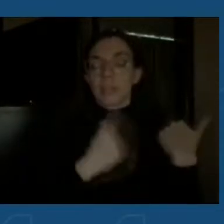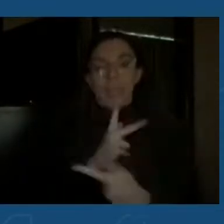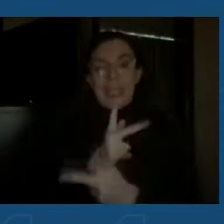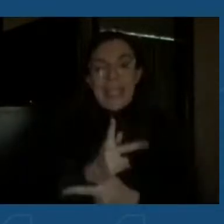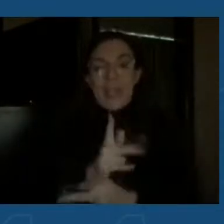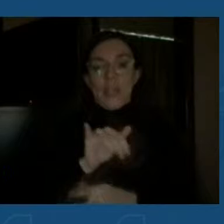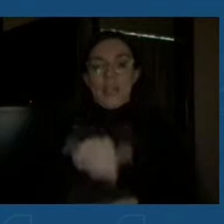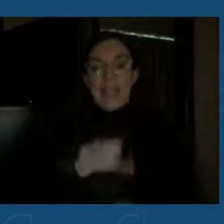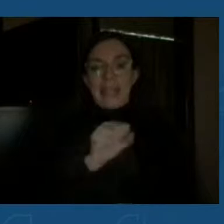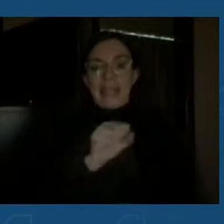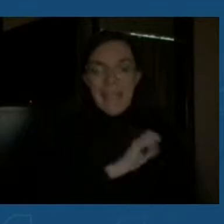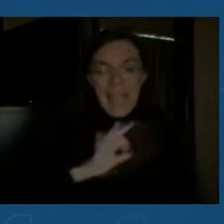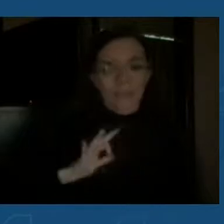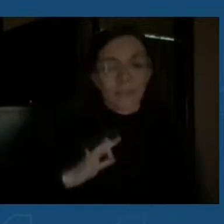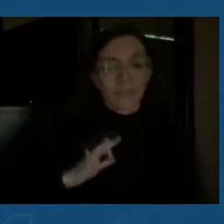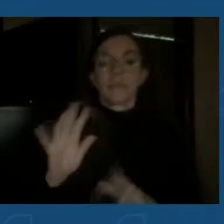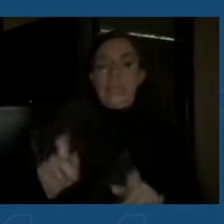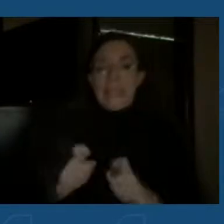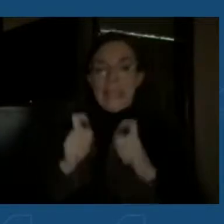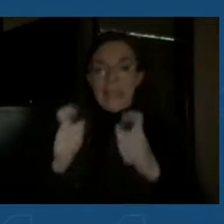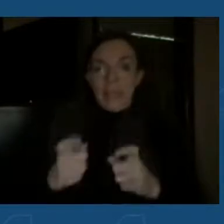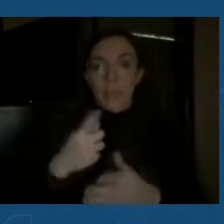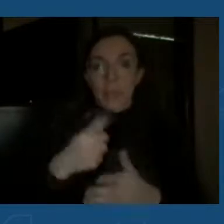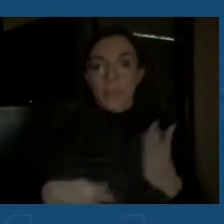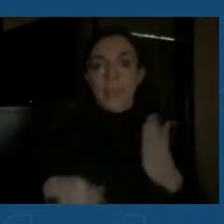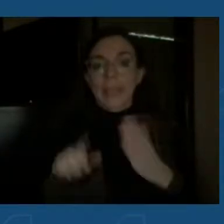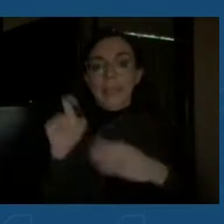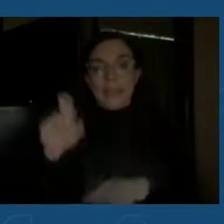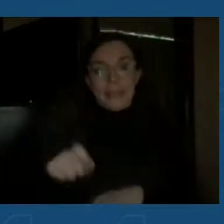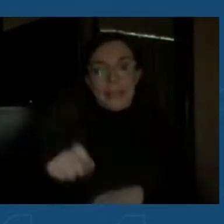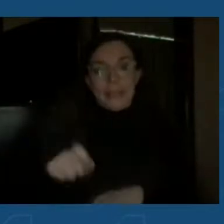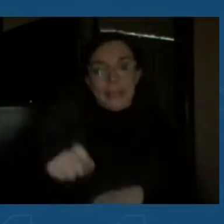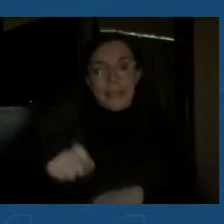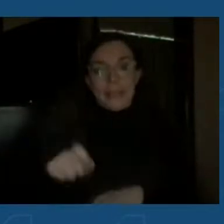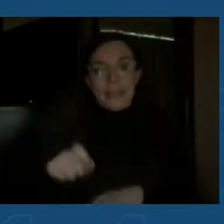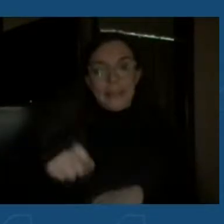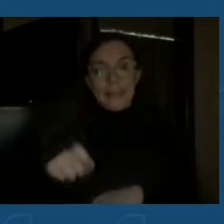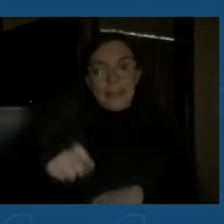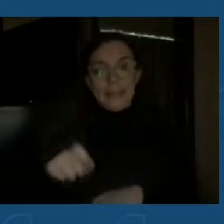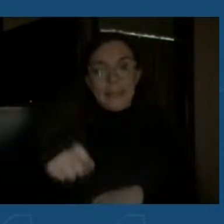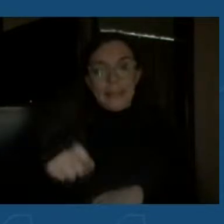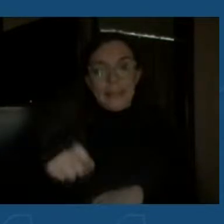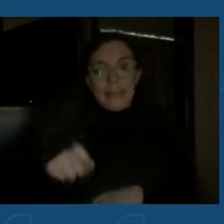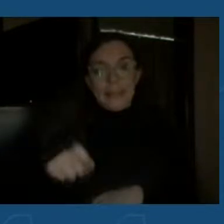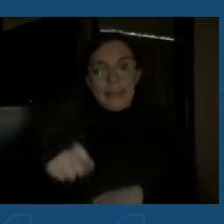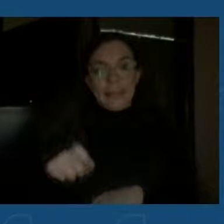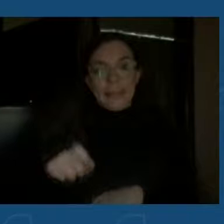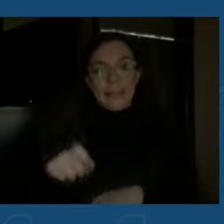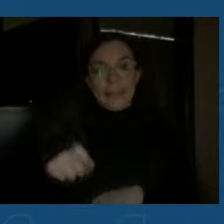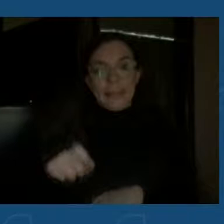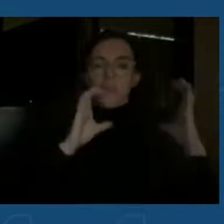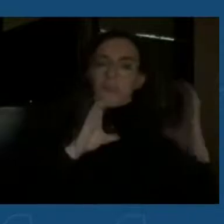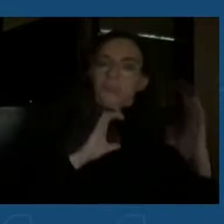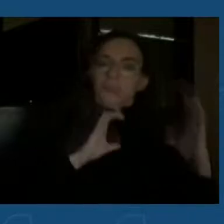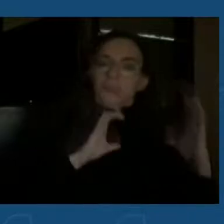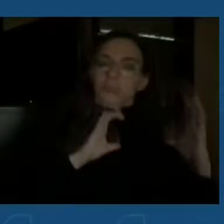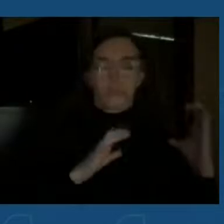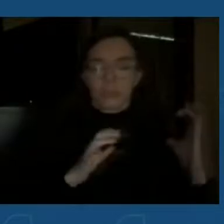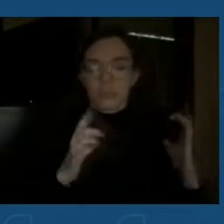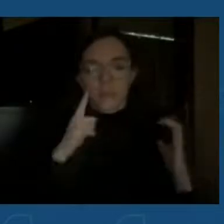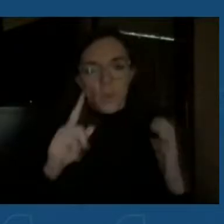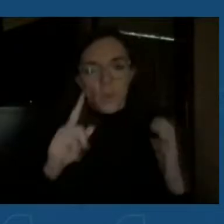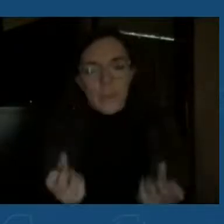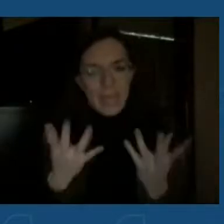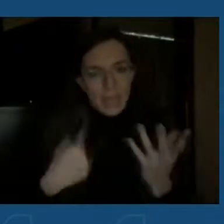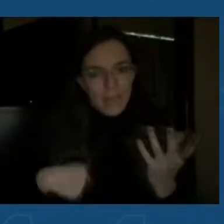giving them what they need in order to take care of the community weighed heavily on many of us. We got through it